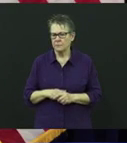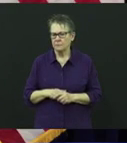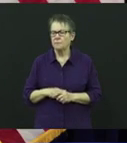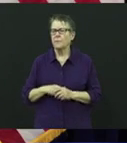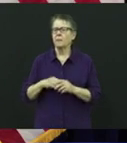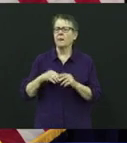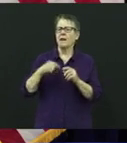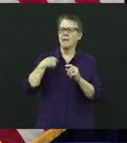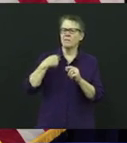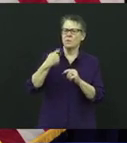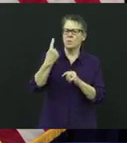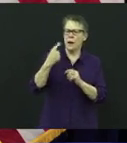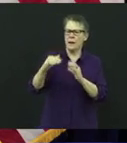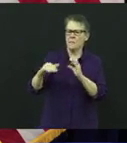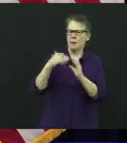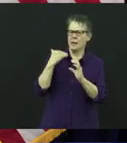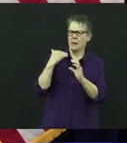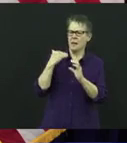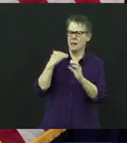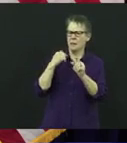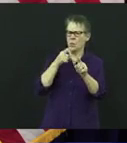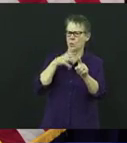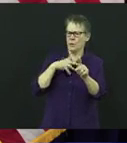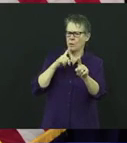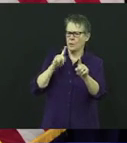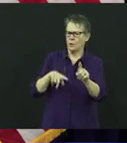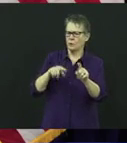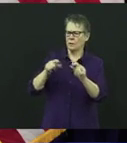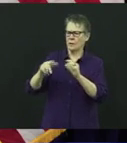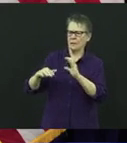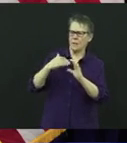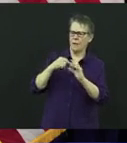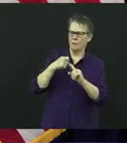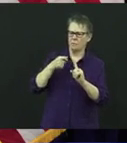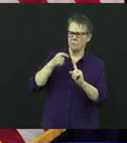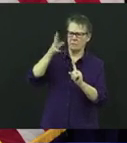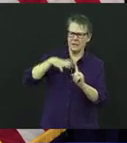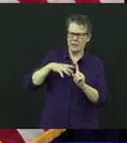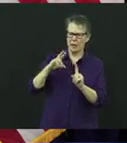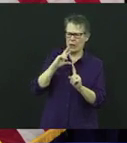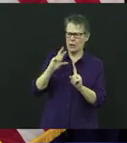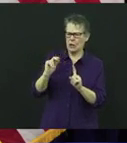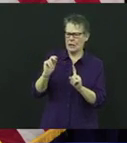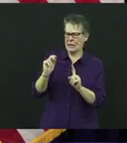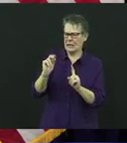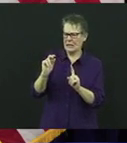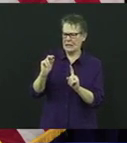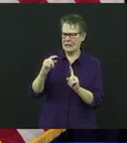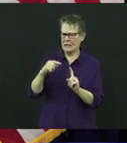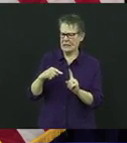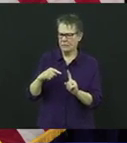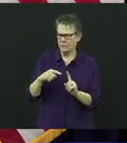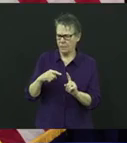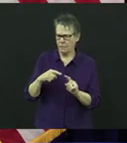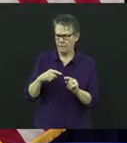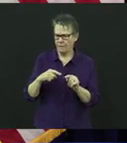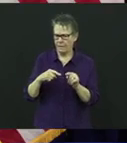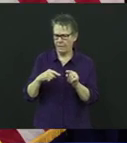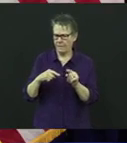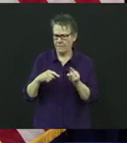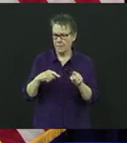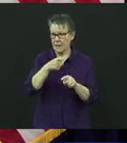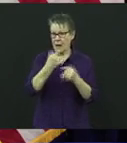Jail. So the Supreme Court order that was discussed yesterday, does that apply to ICE detainees? My guess